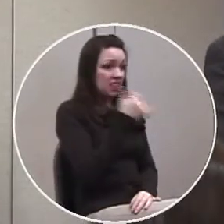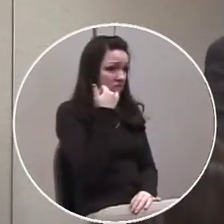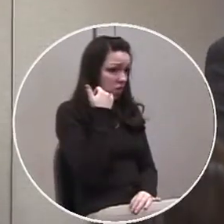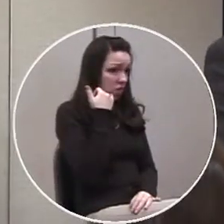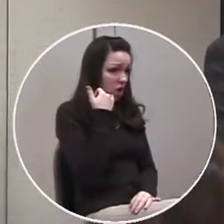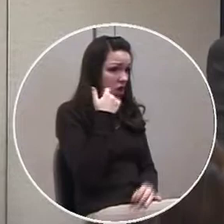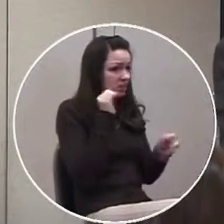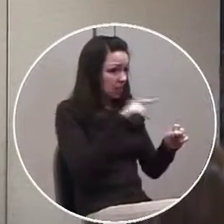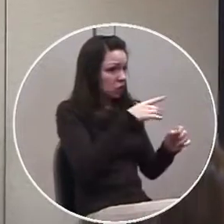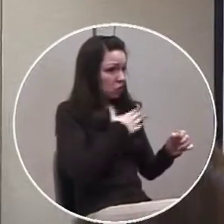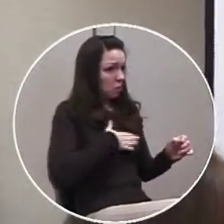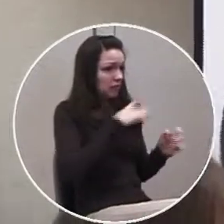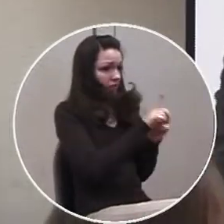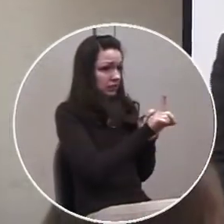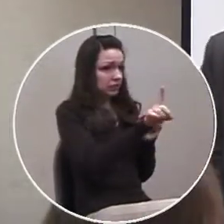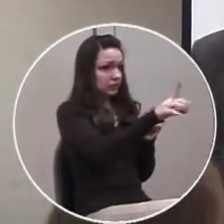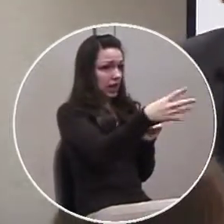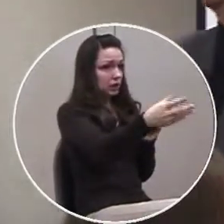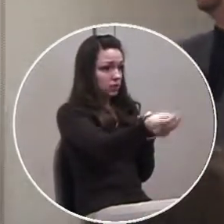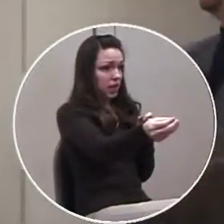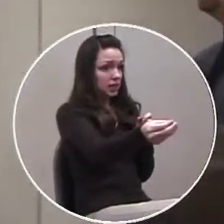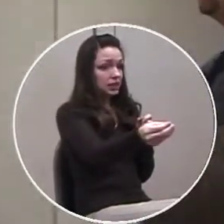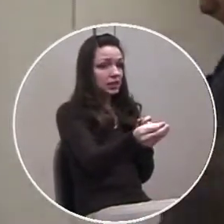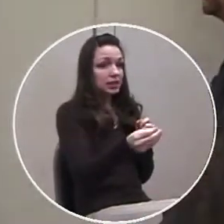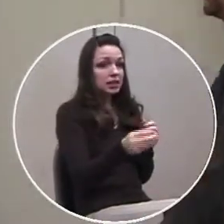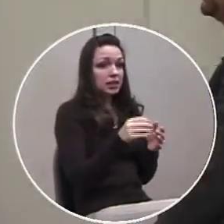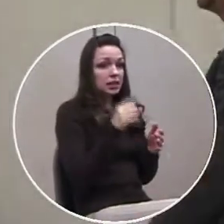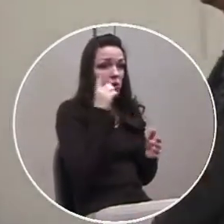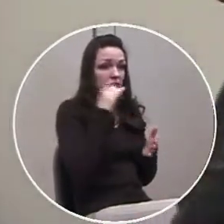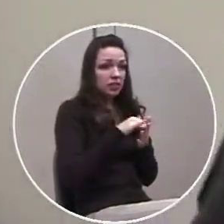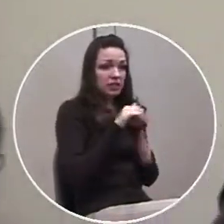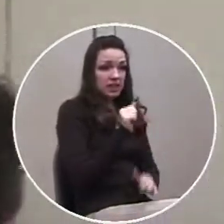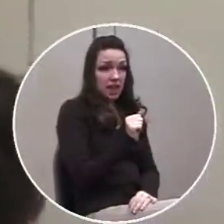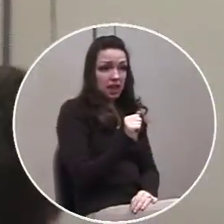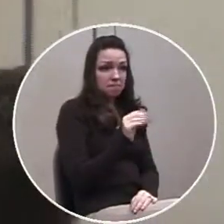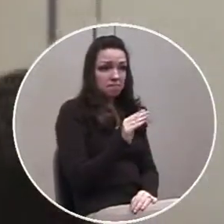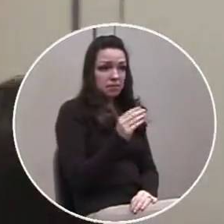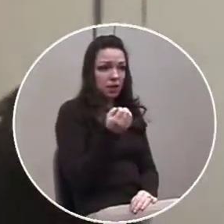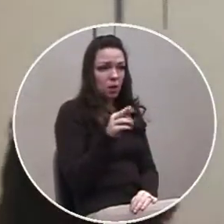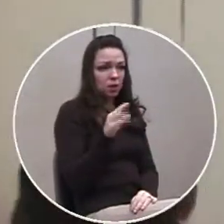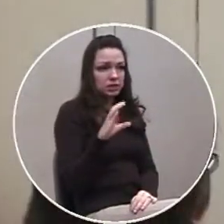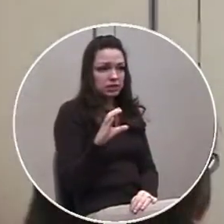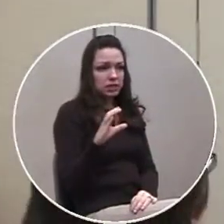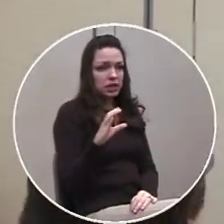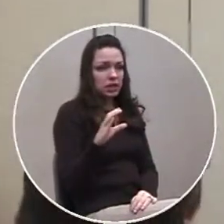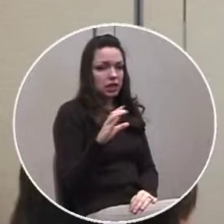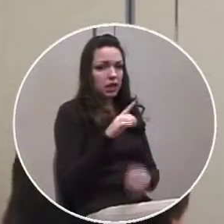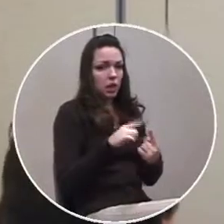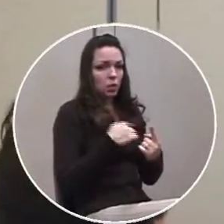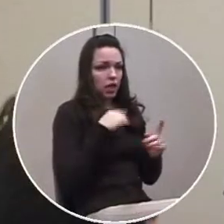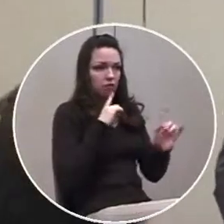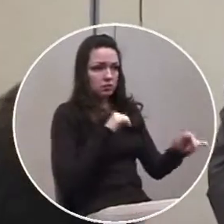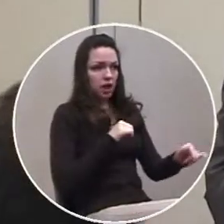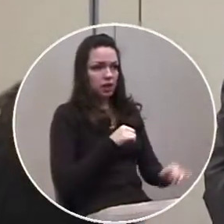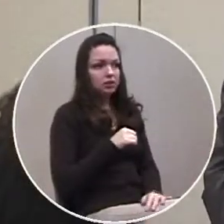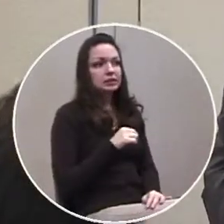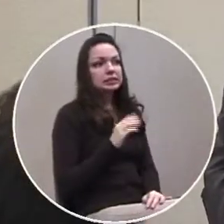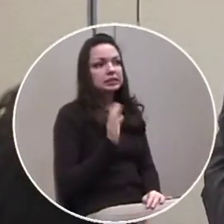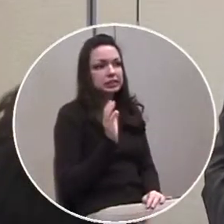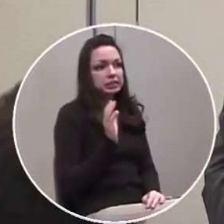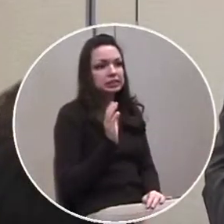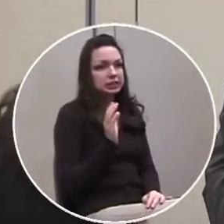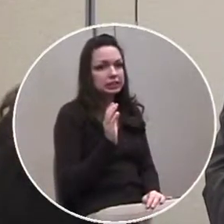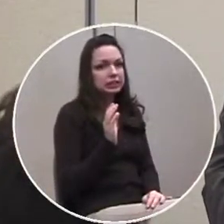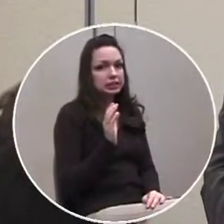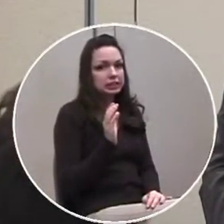step outside? Is it the A, the B, or the C when I respond to it? It's a C,